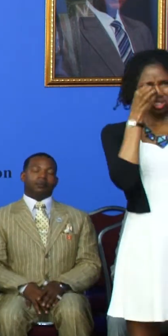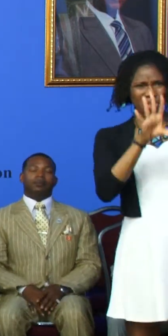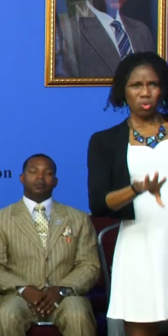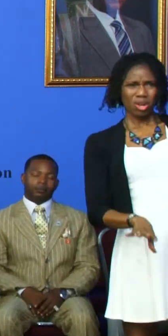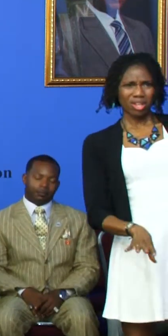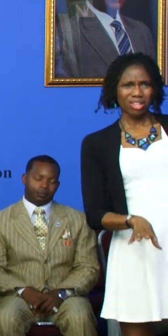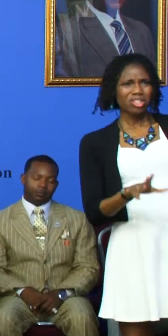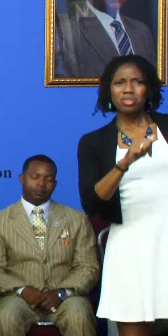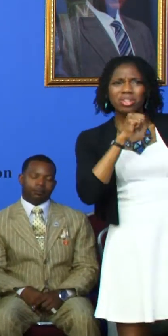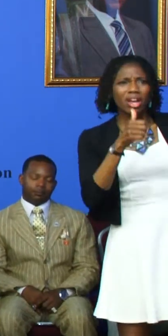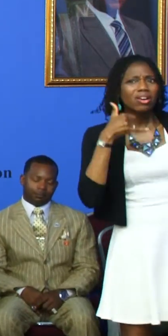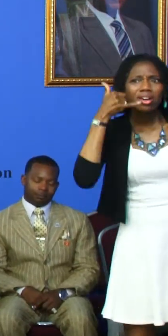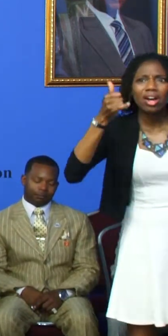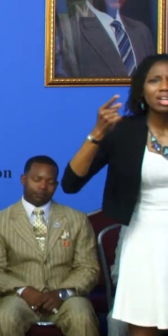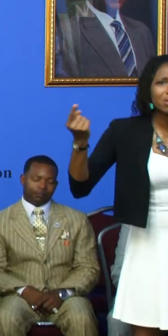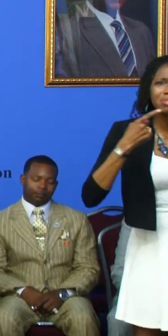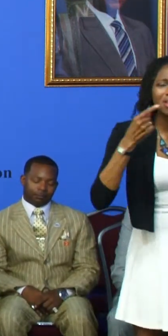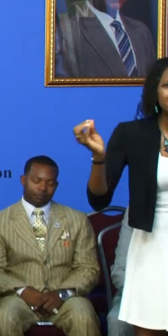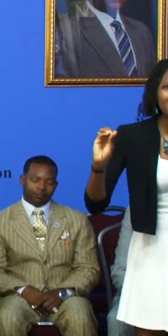him nothing.